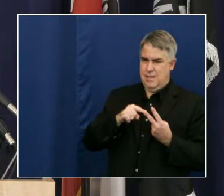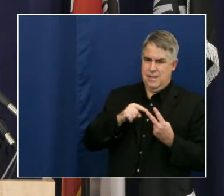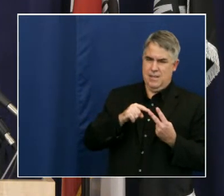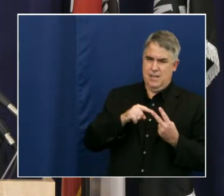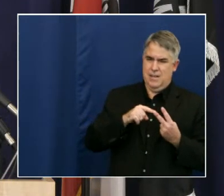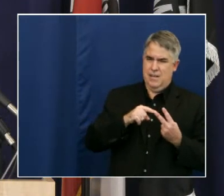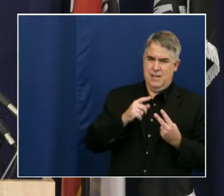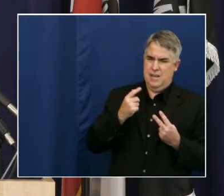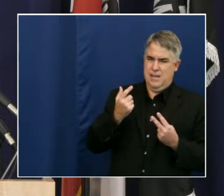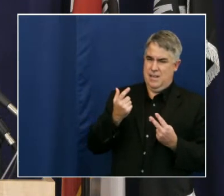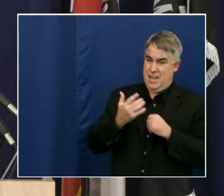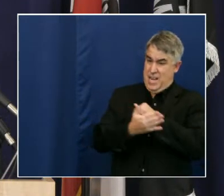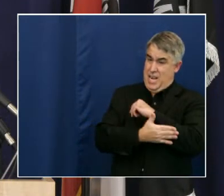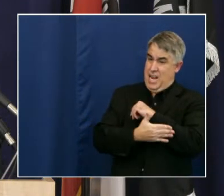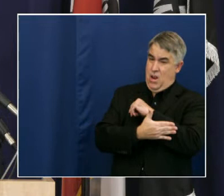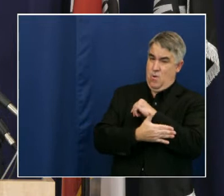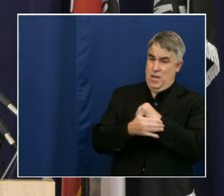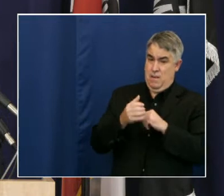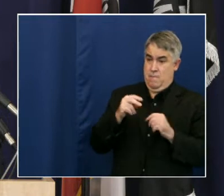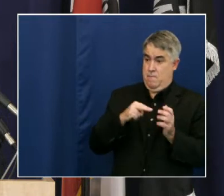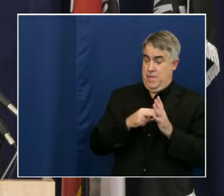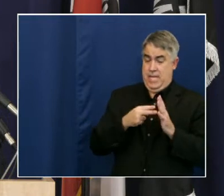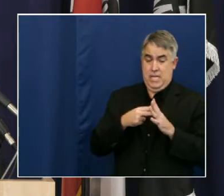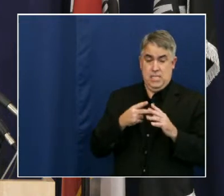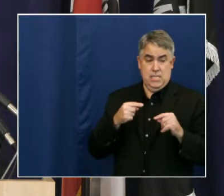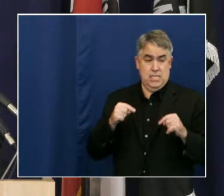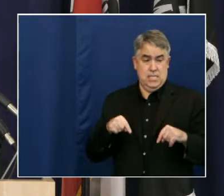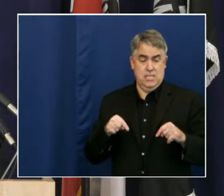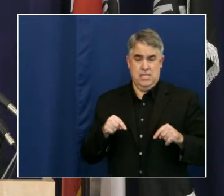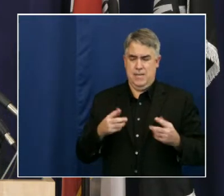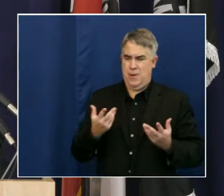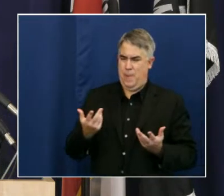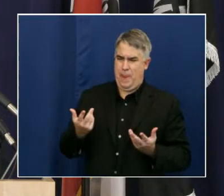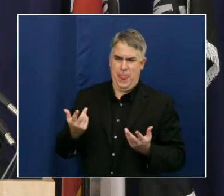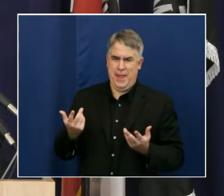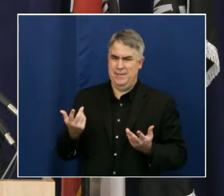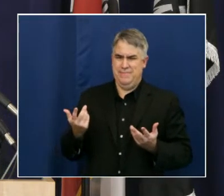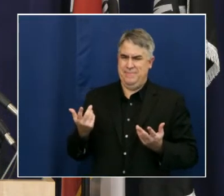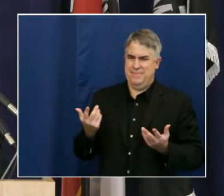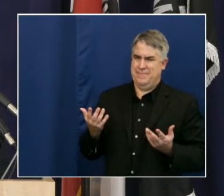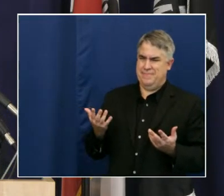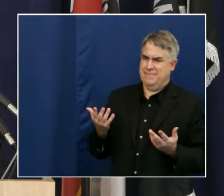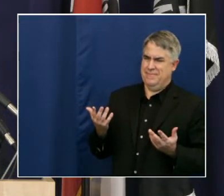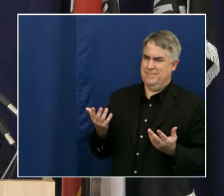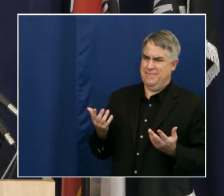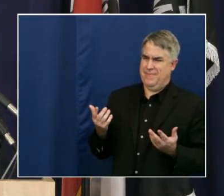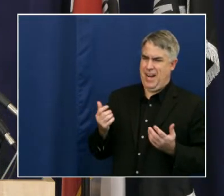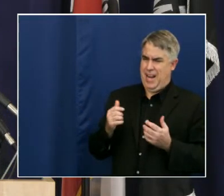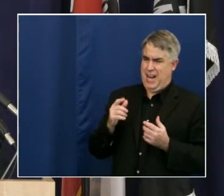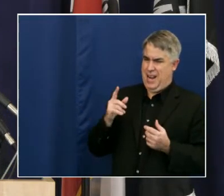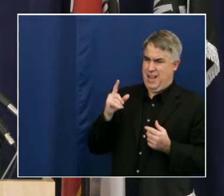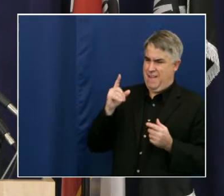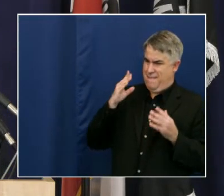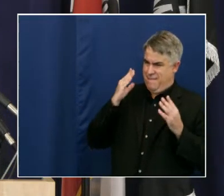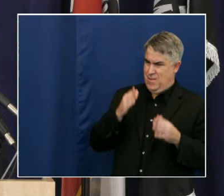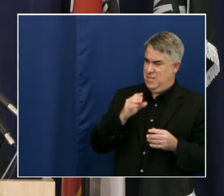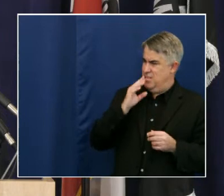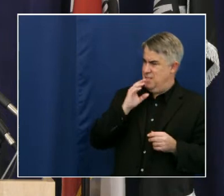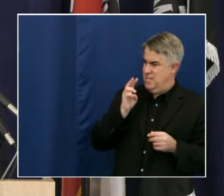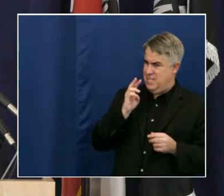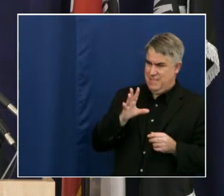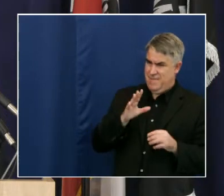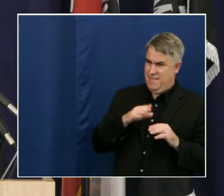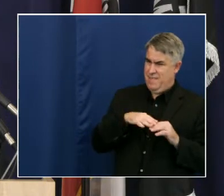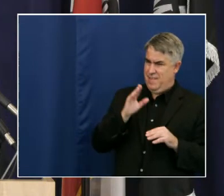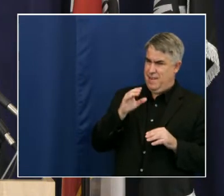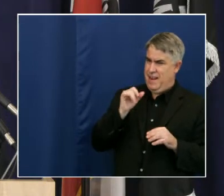So is the county saying those outside of the county supply are only able to do 65 and over if they have a comorbid